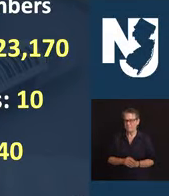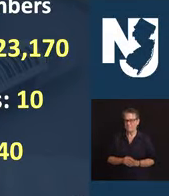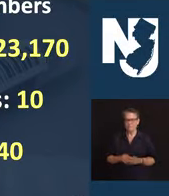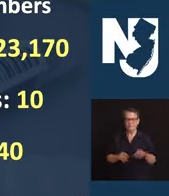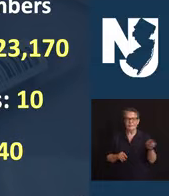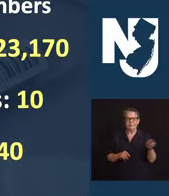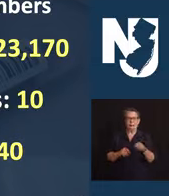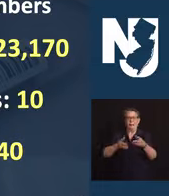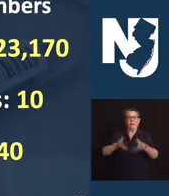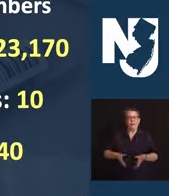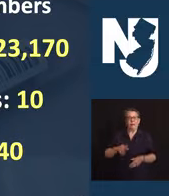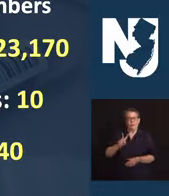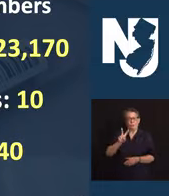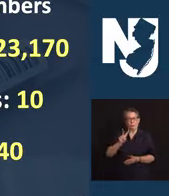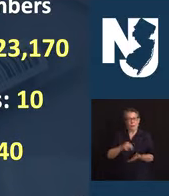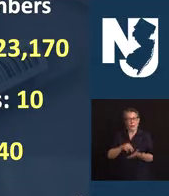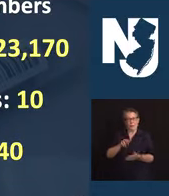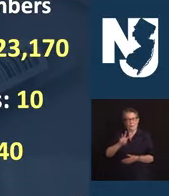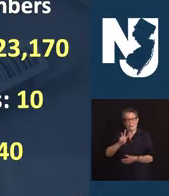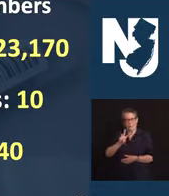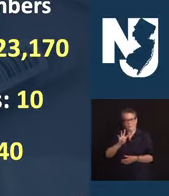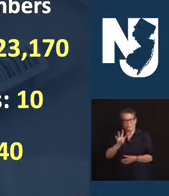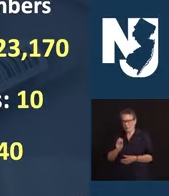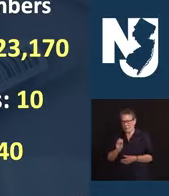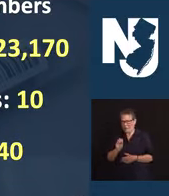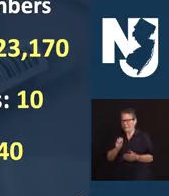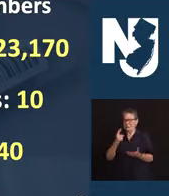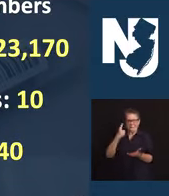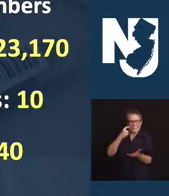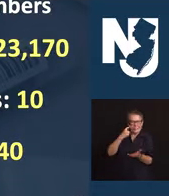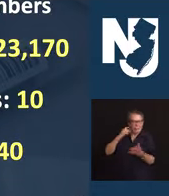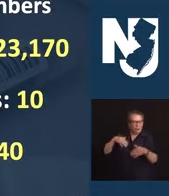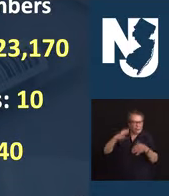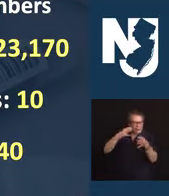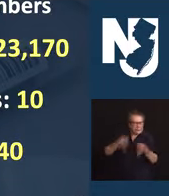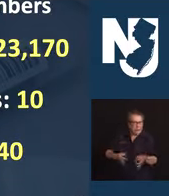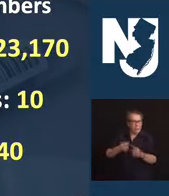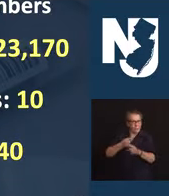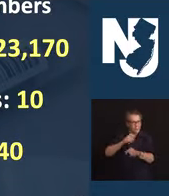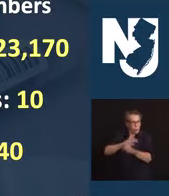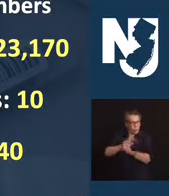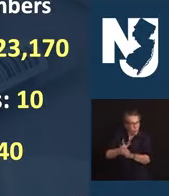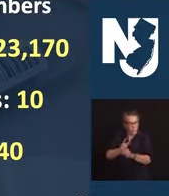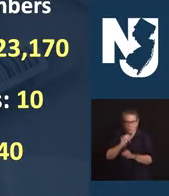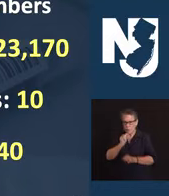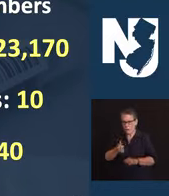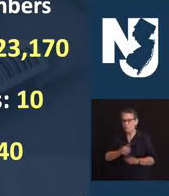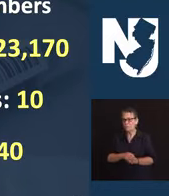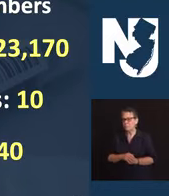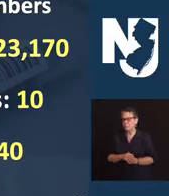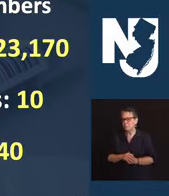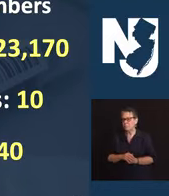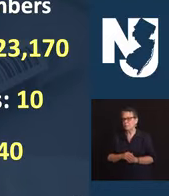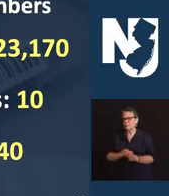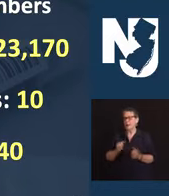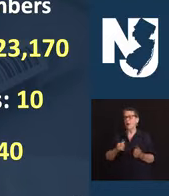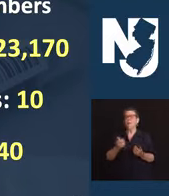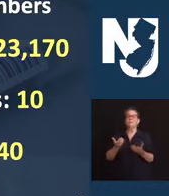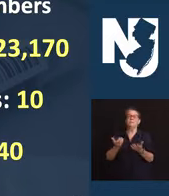2,640. Let's take a minute, as we do every day, to remember several of the lives who we have lost from our New Jersey